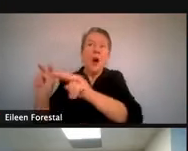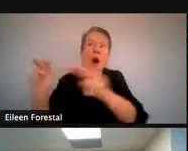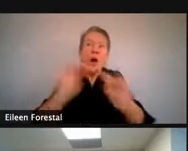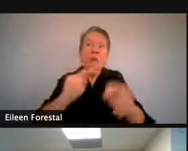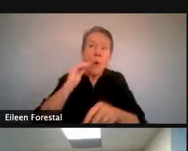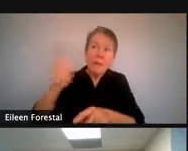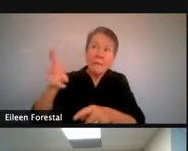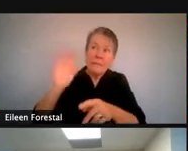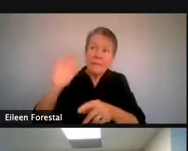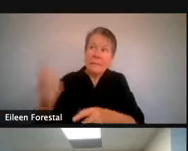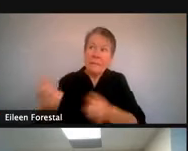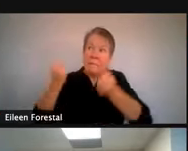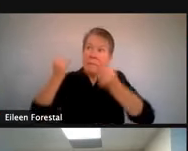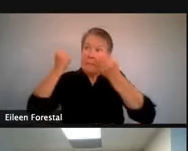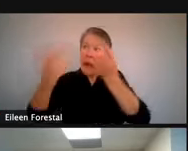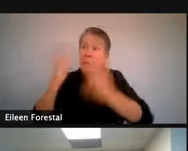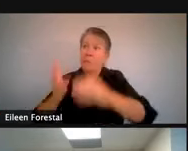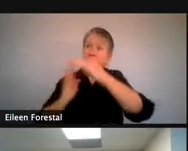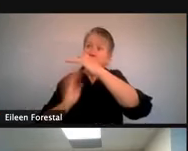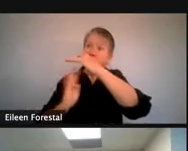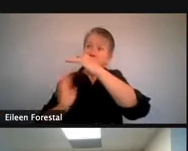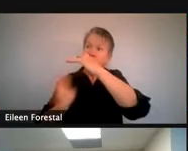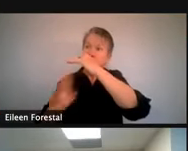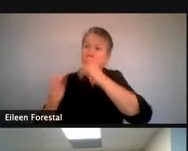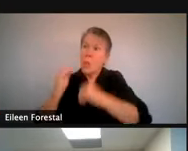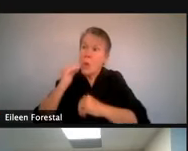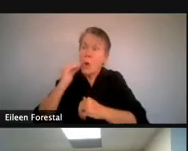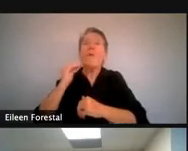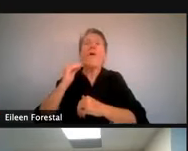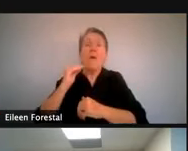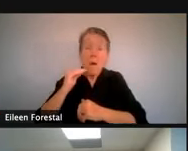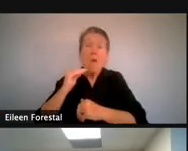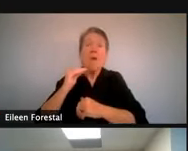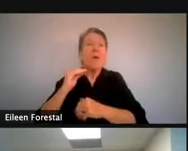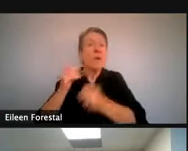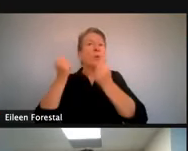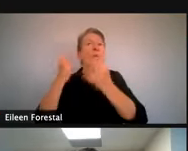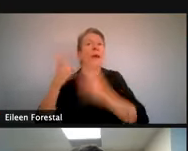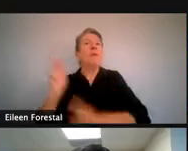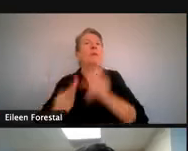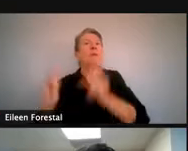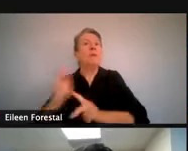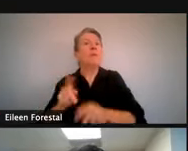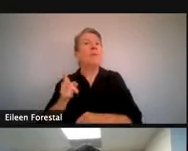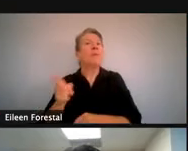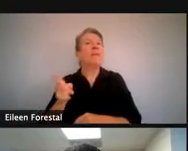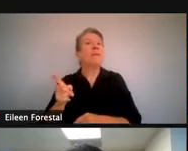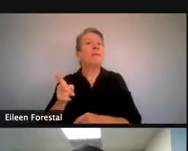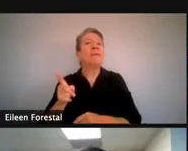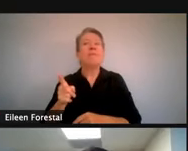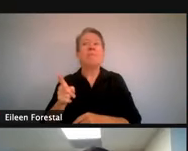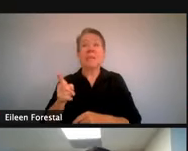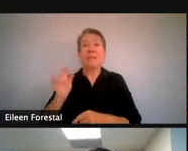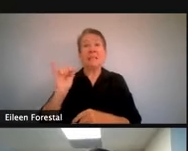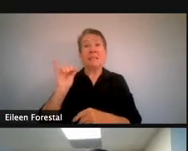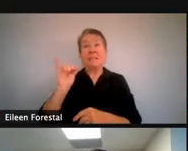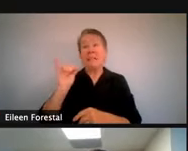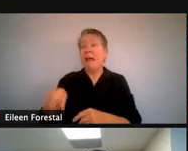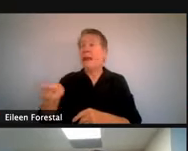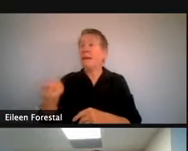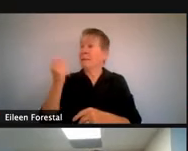your point, I thought the positivity rate wasn't correlating with executive order violations. And we're glad that